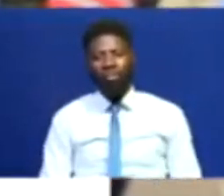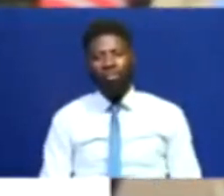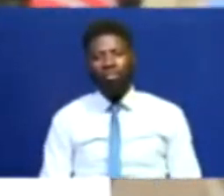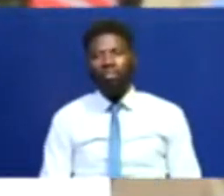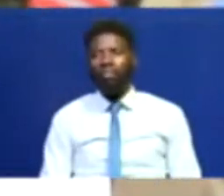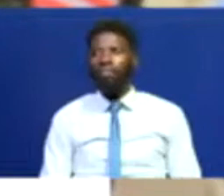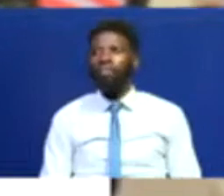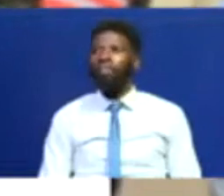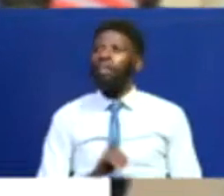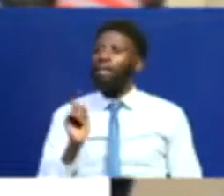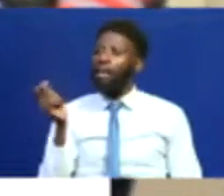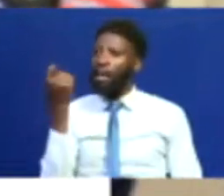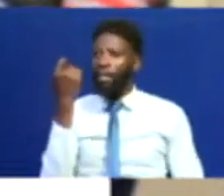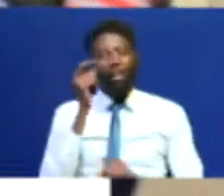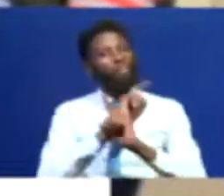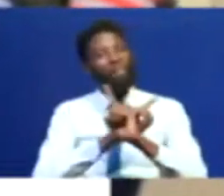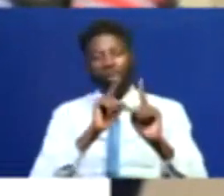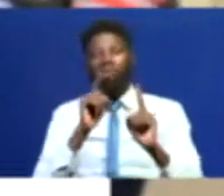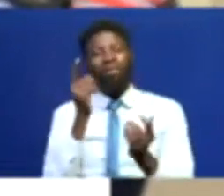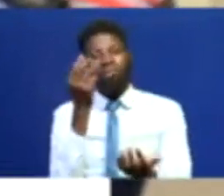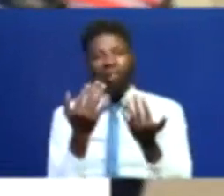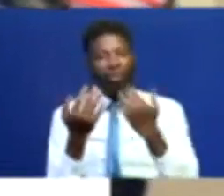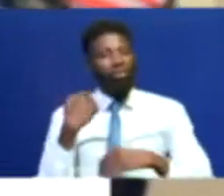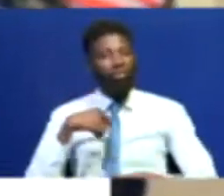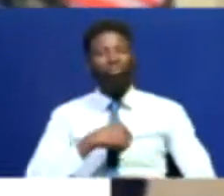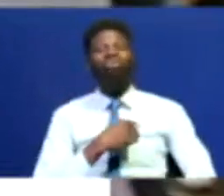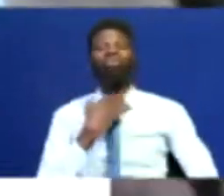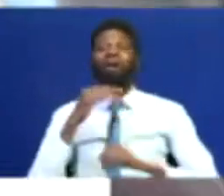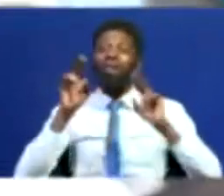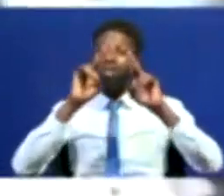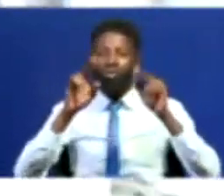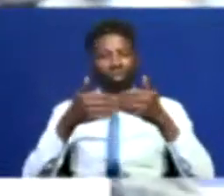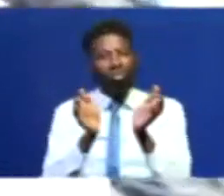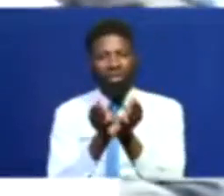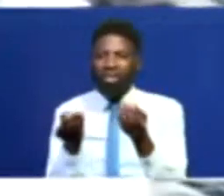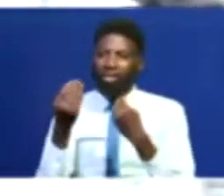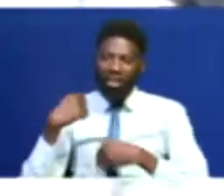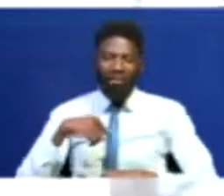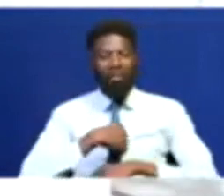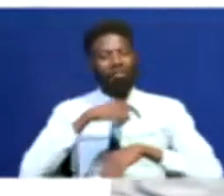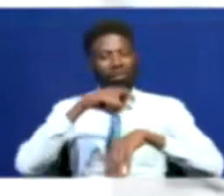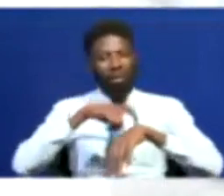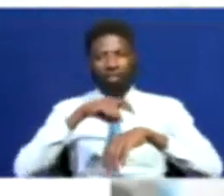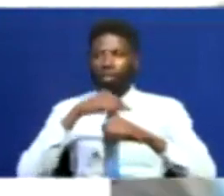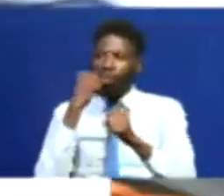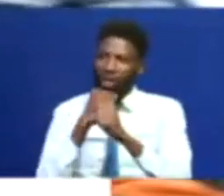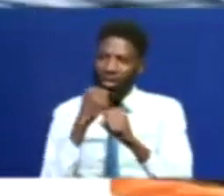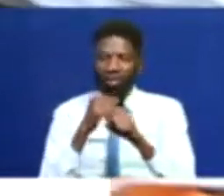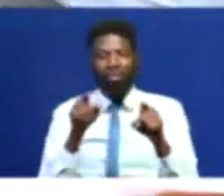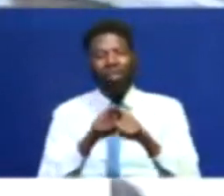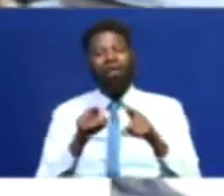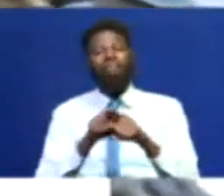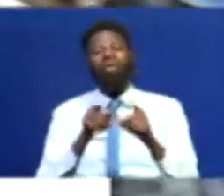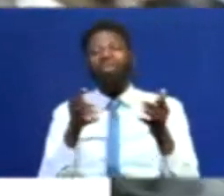Kenya is not burning, and we want the international community to give us the goodwill to work and give William Ruto the space to implement his